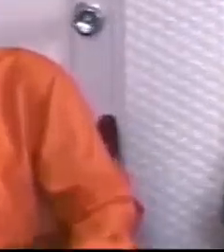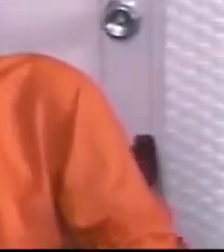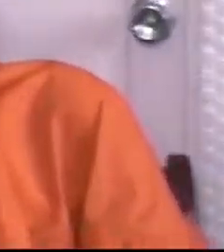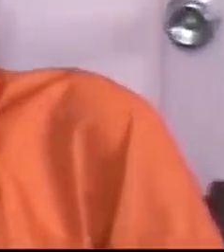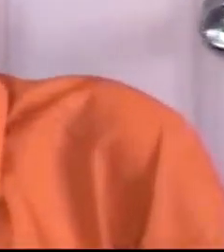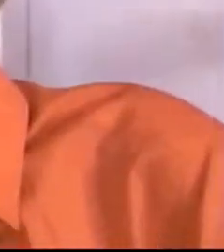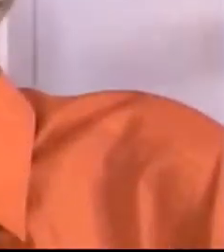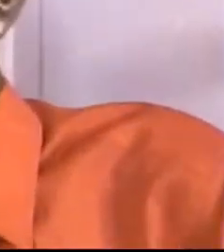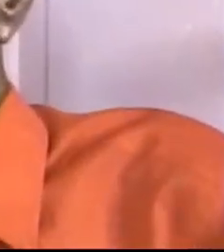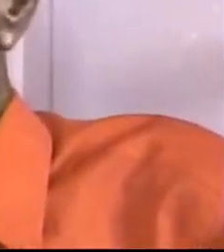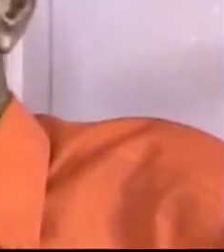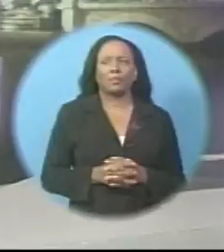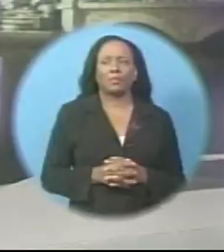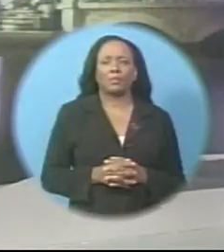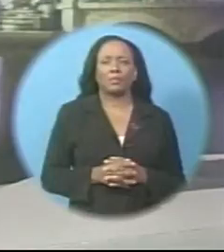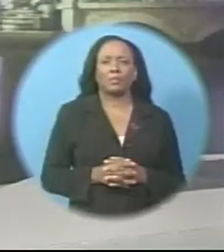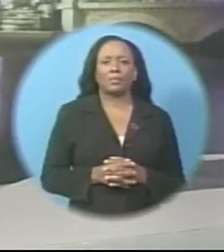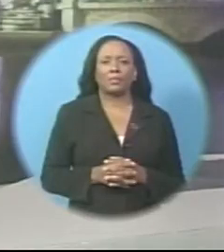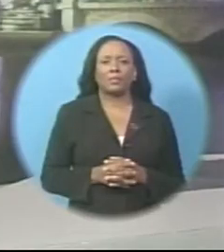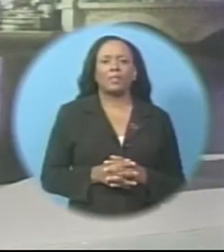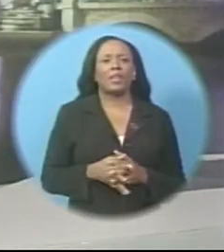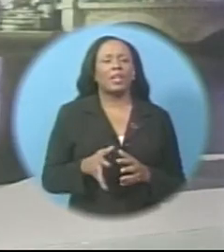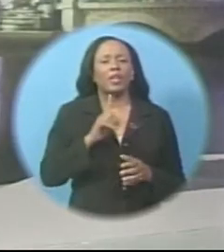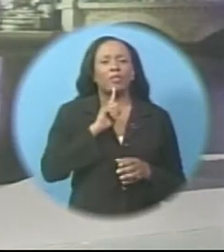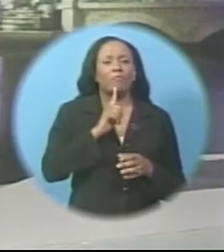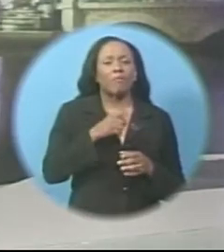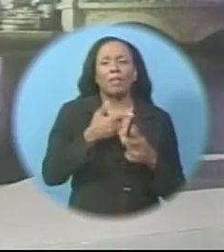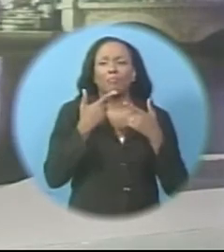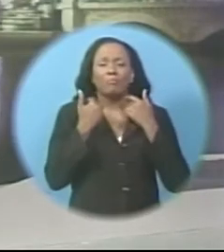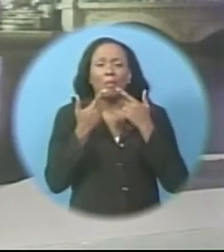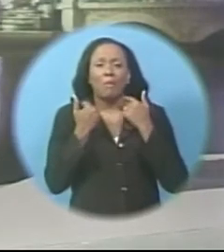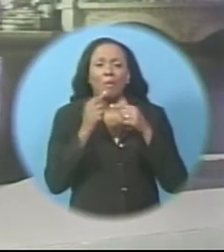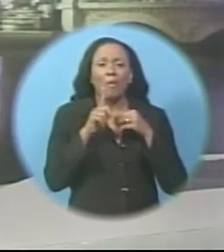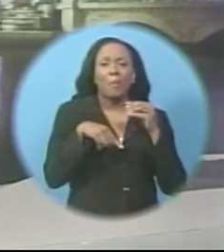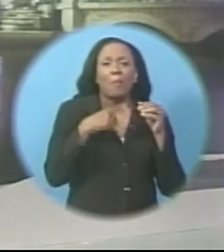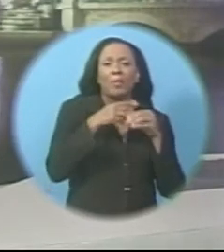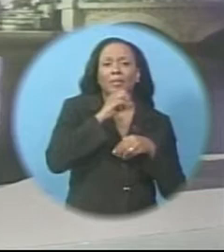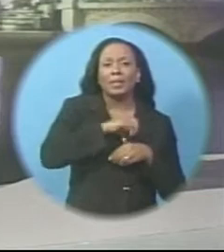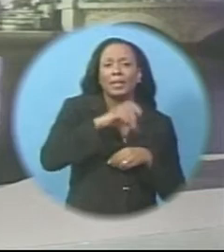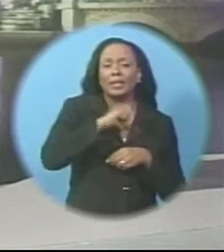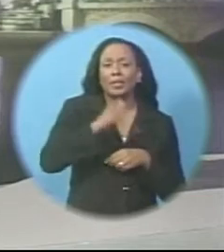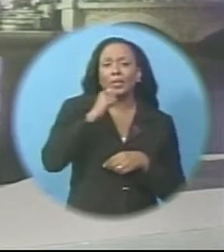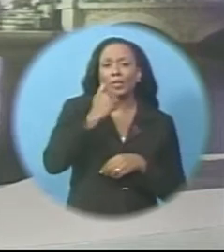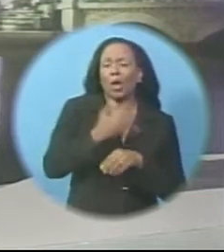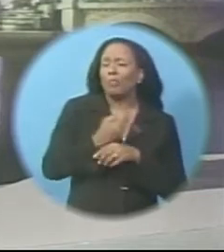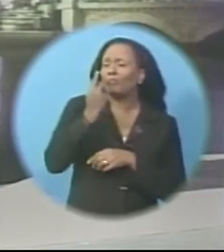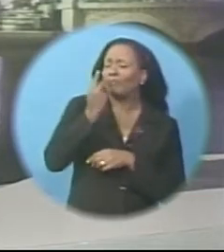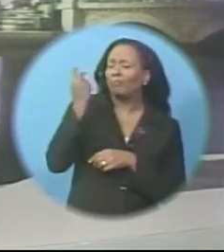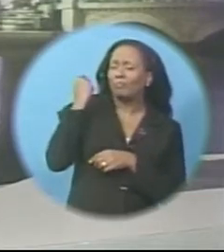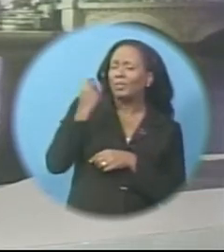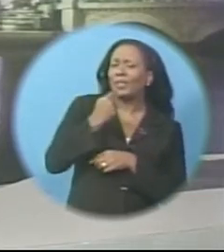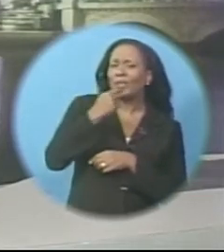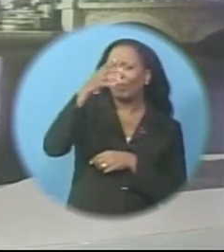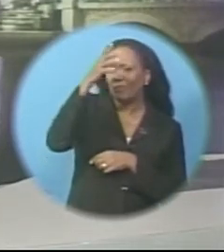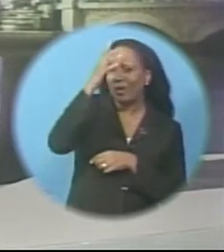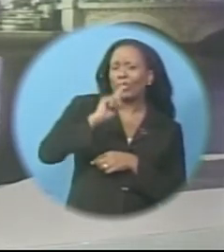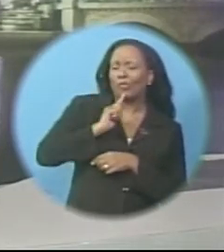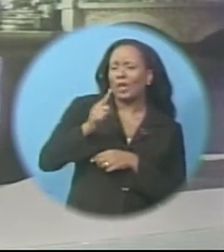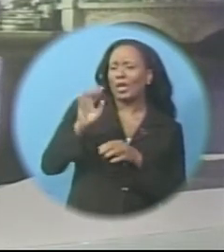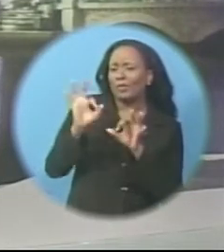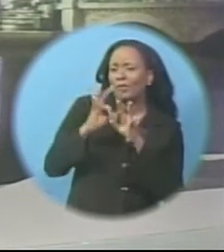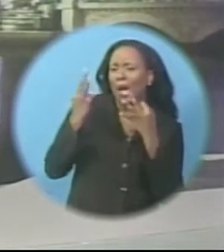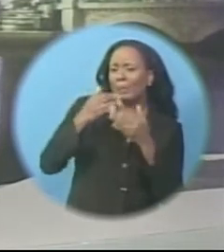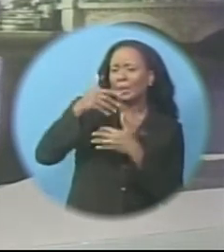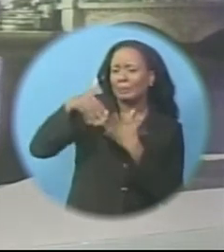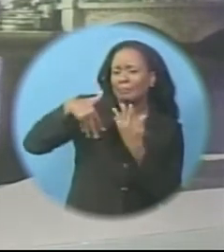He even joked with the Governor General about his age. His daughter, while reminiscing on her youth, says her father was a family